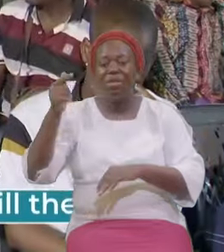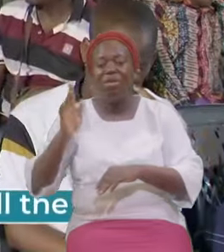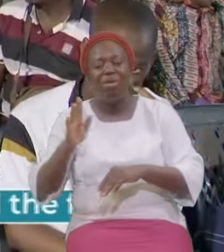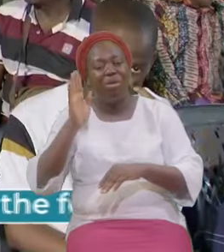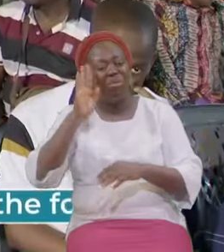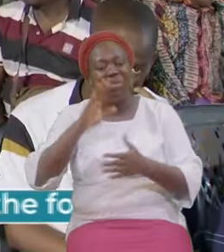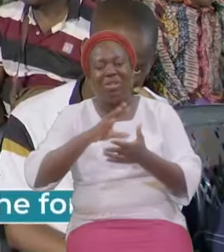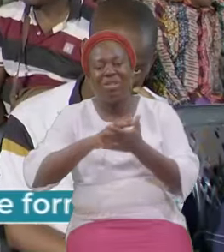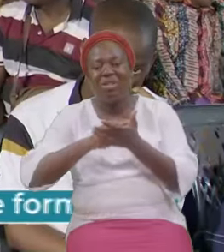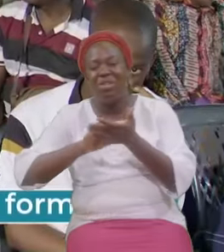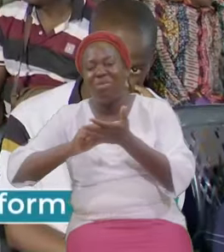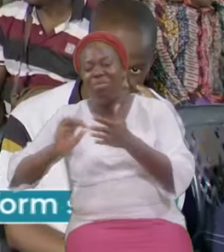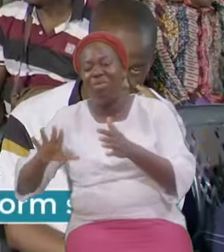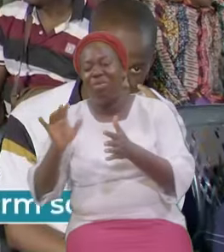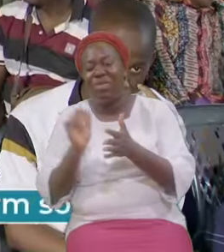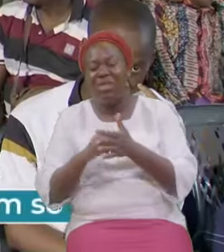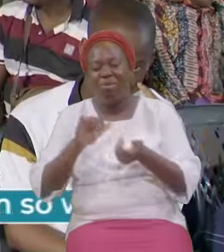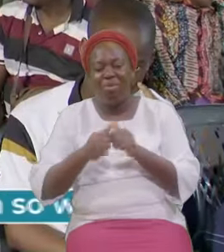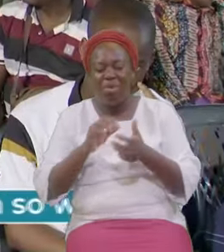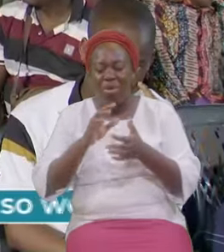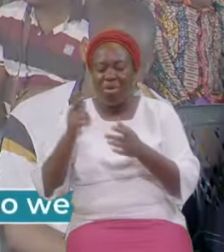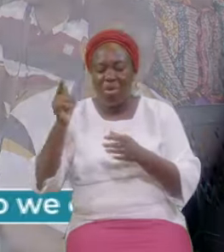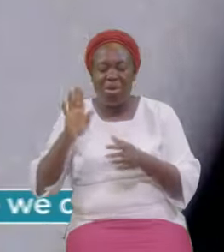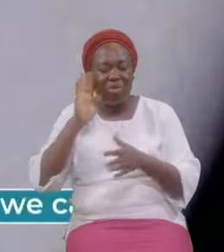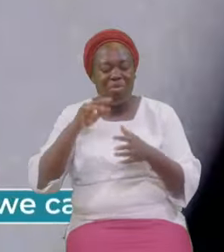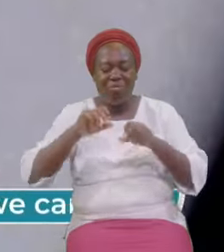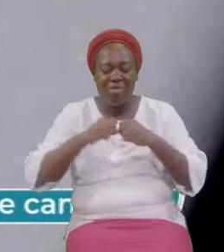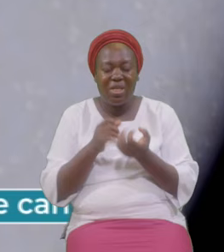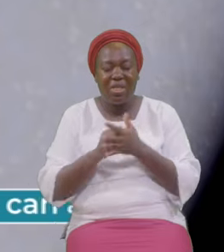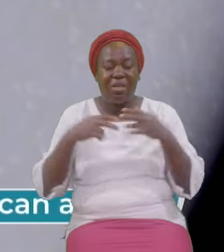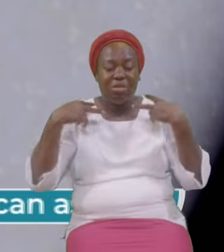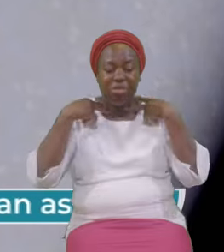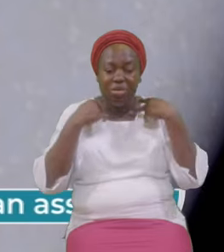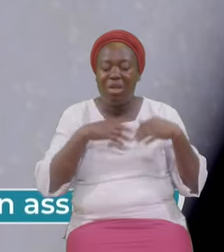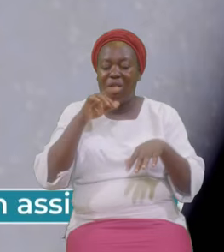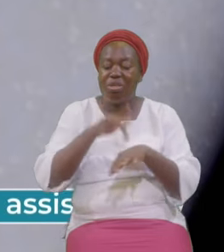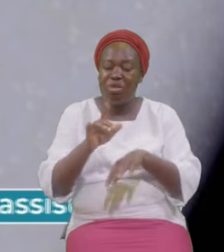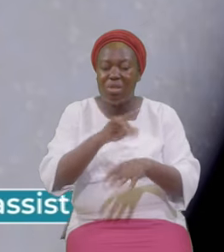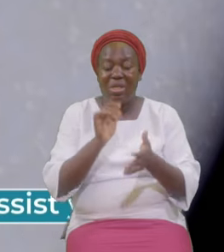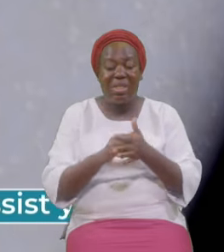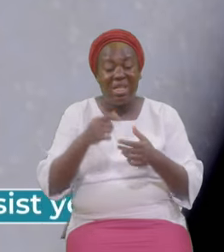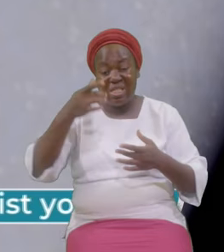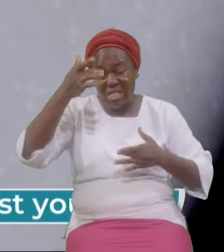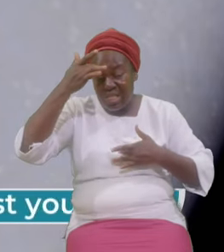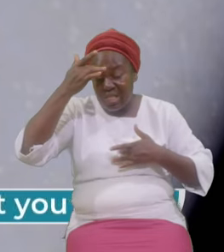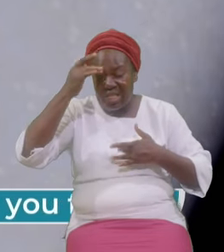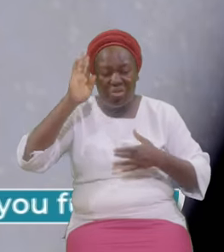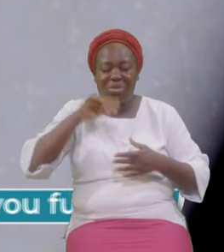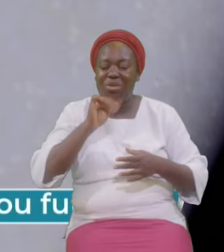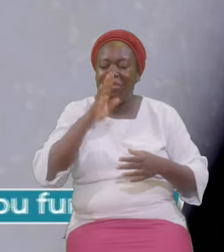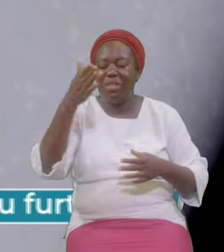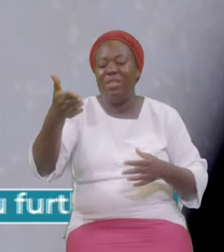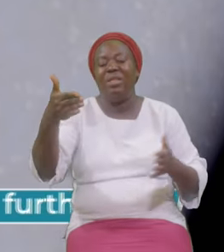that yoke. God will touch you. And that sickness will no more be there.